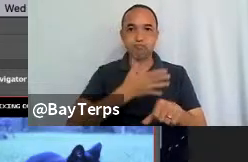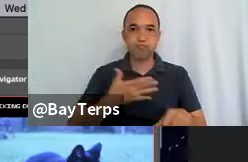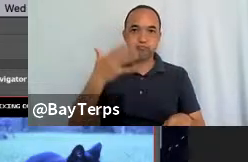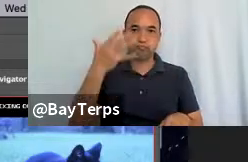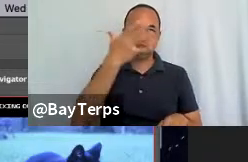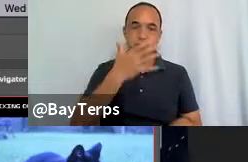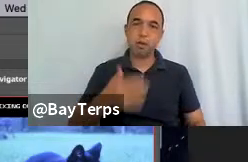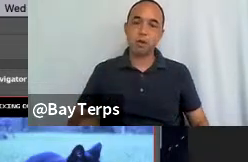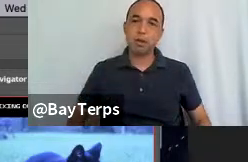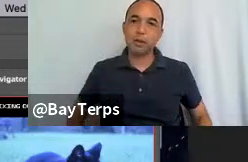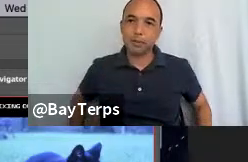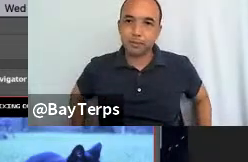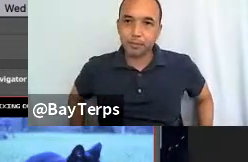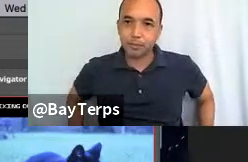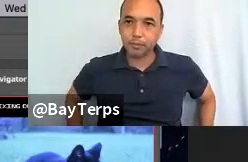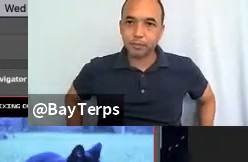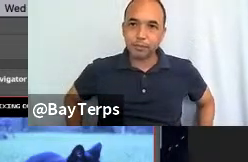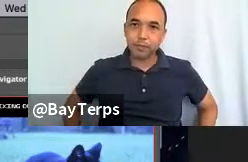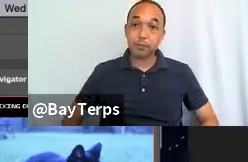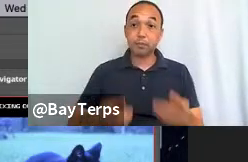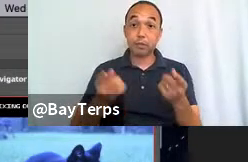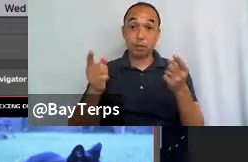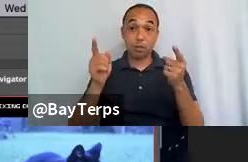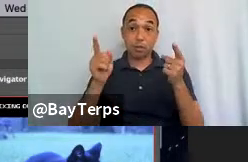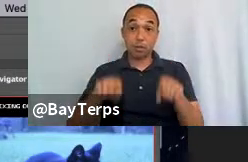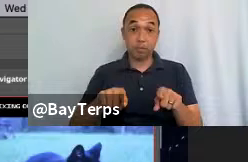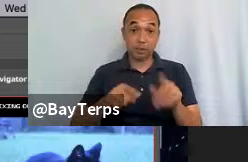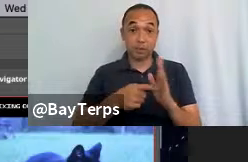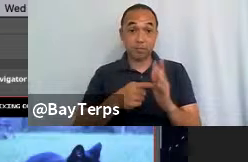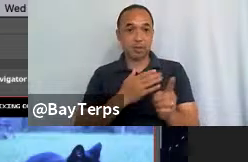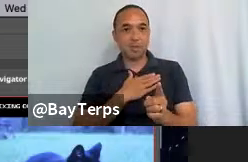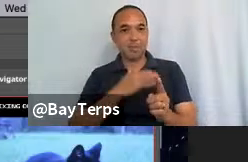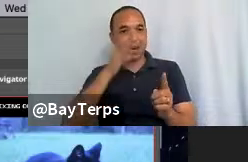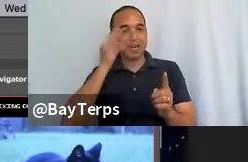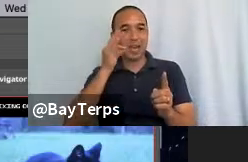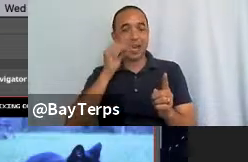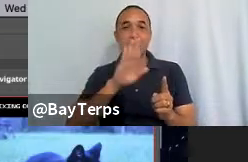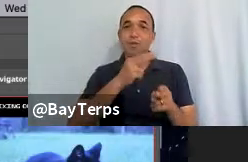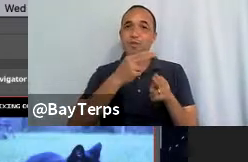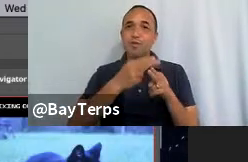given this example, this is my cat, her name is Misery.